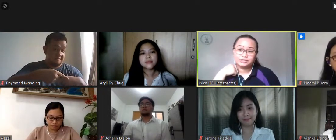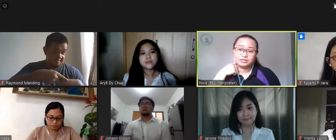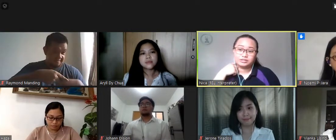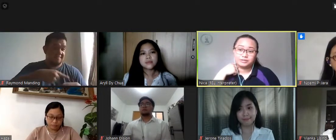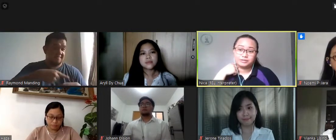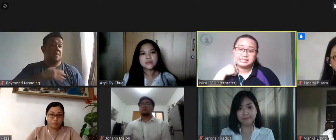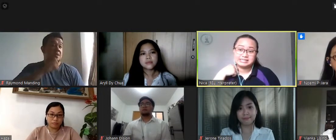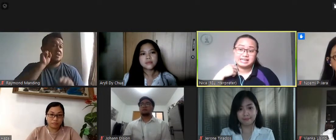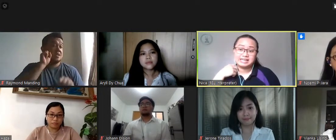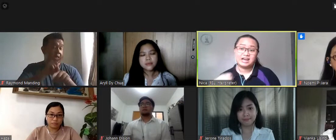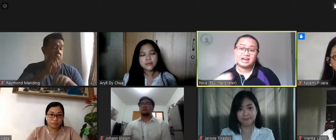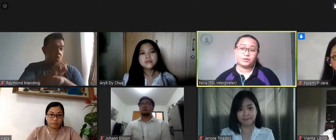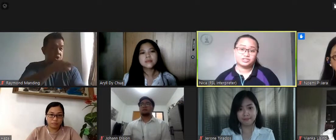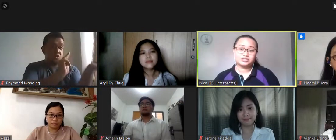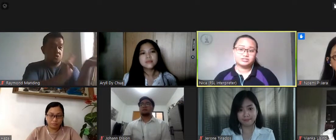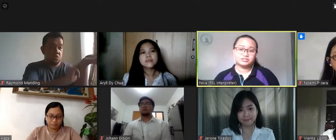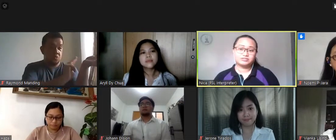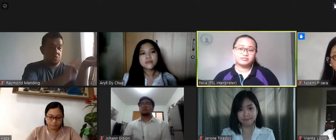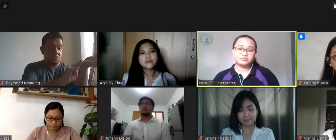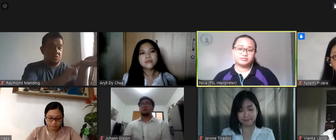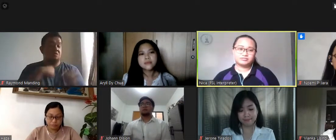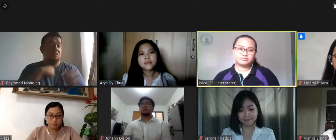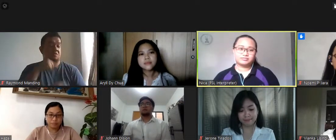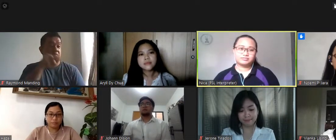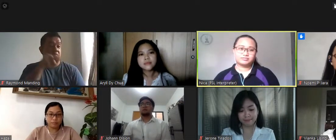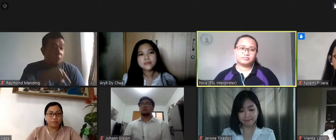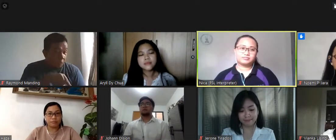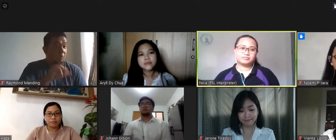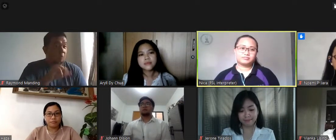to learn basic sign language.